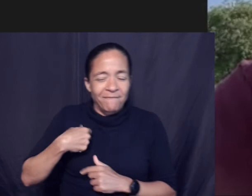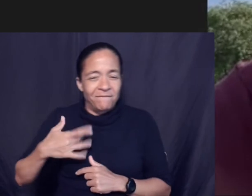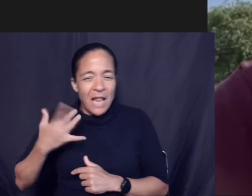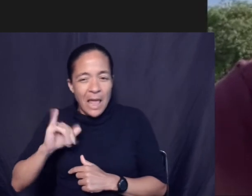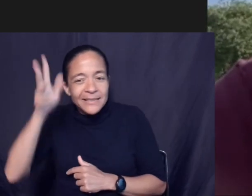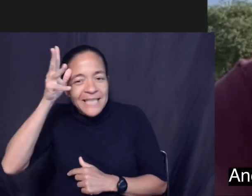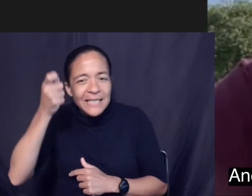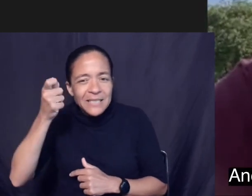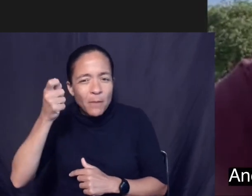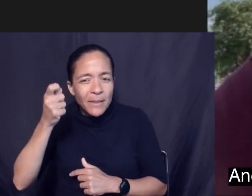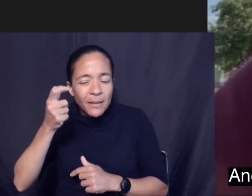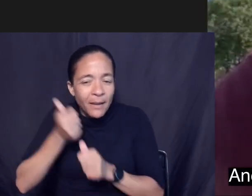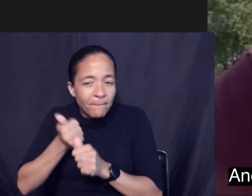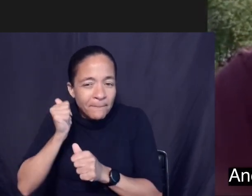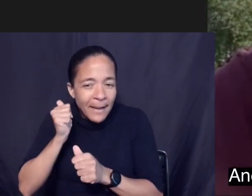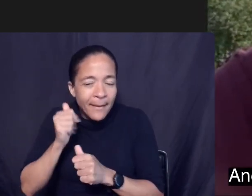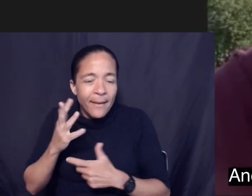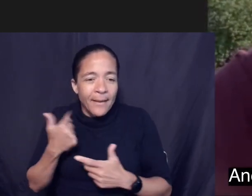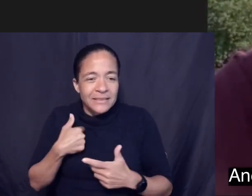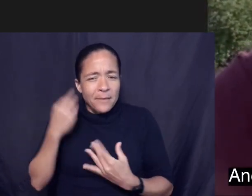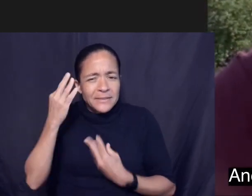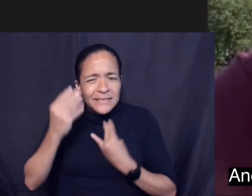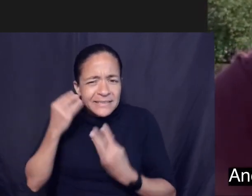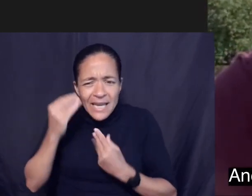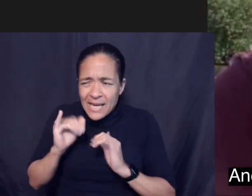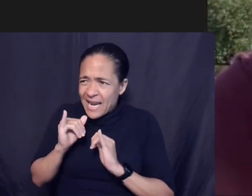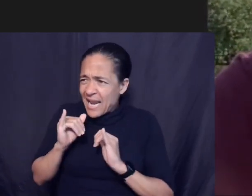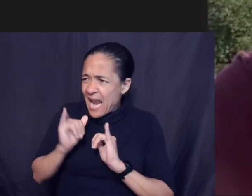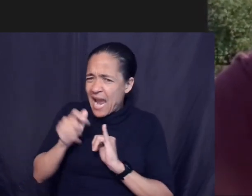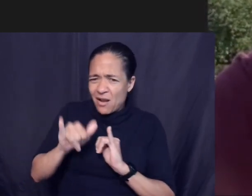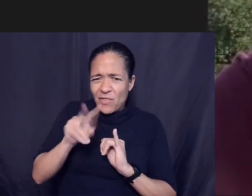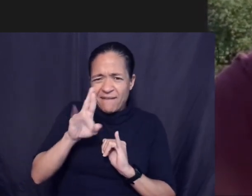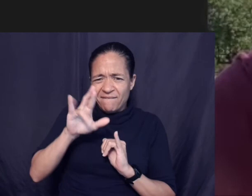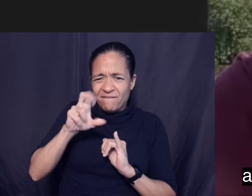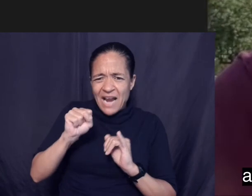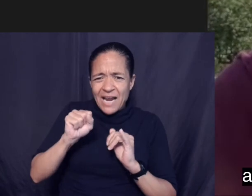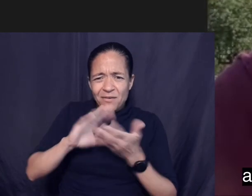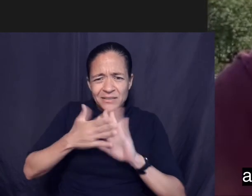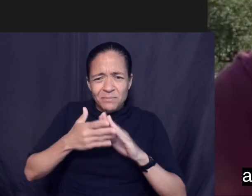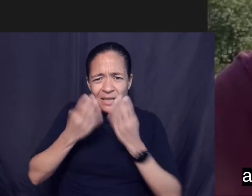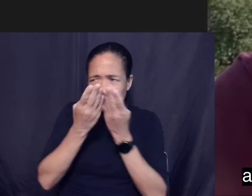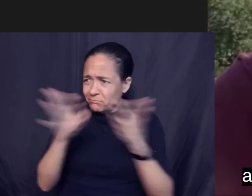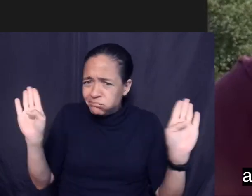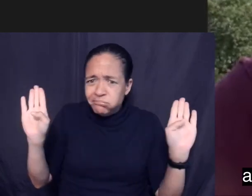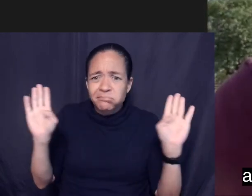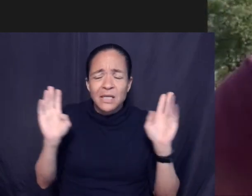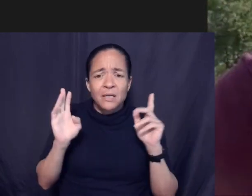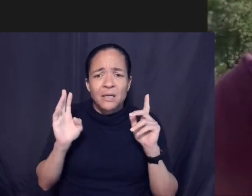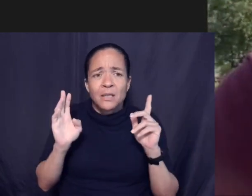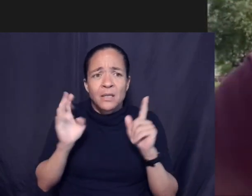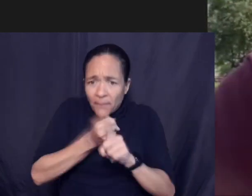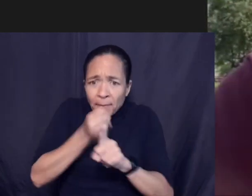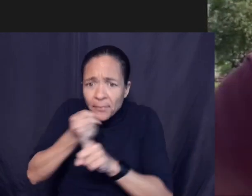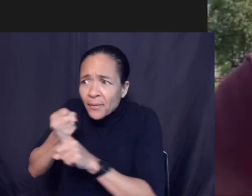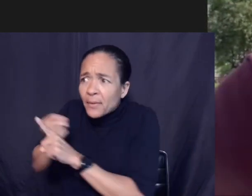slower. It's like, how in the world can this virus be like well known and everything, and there's not that much